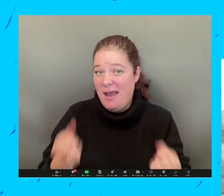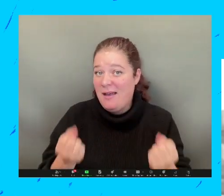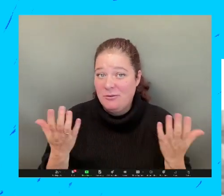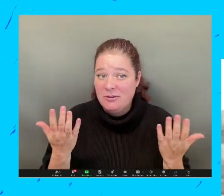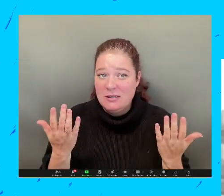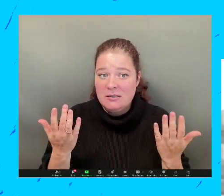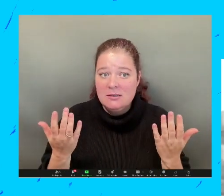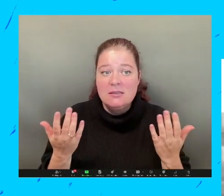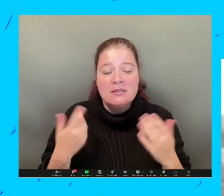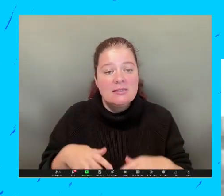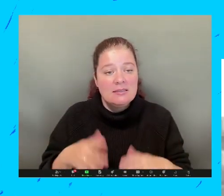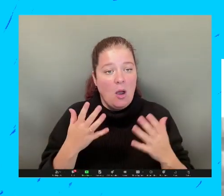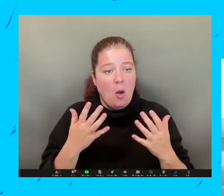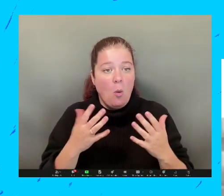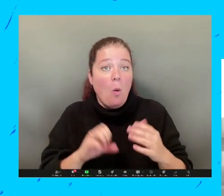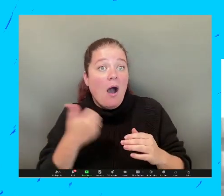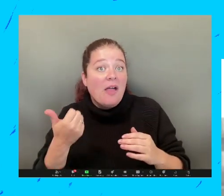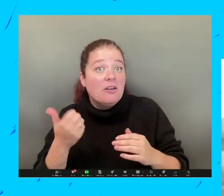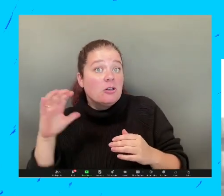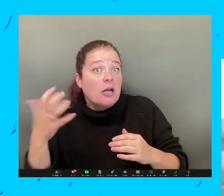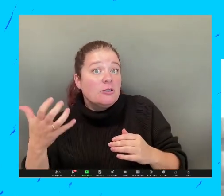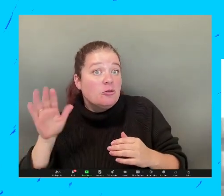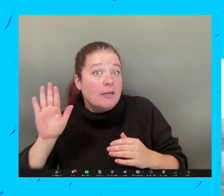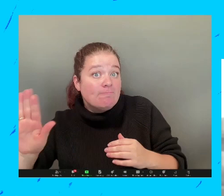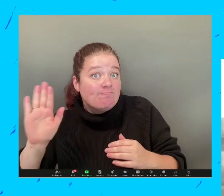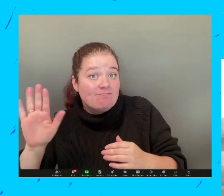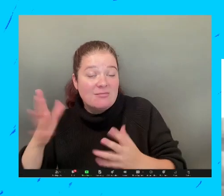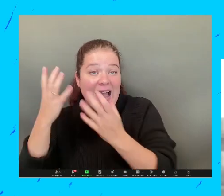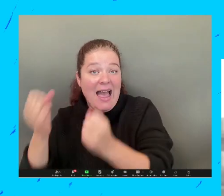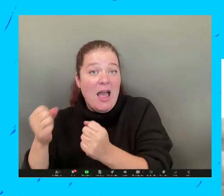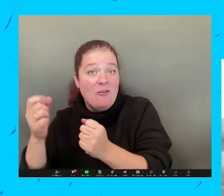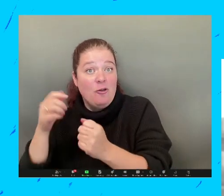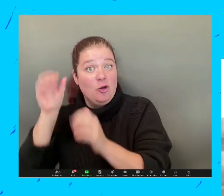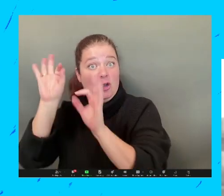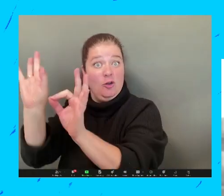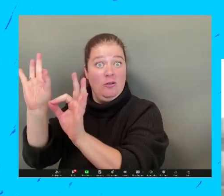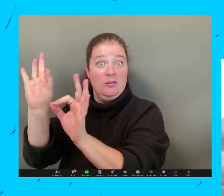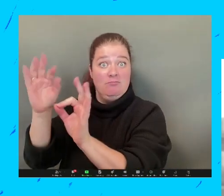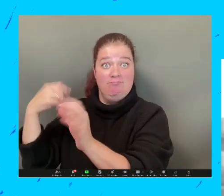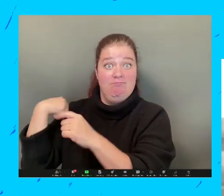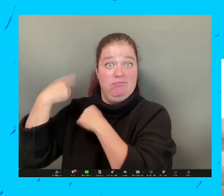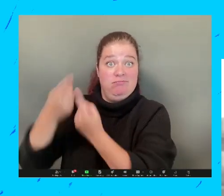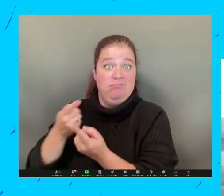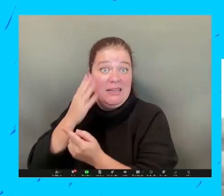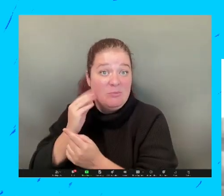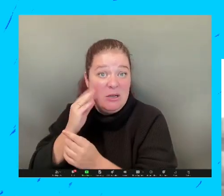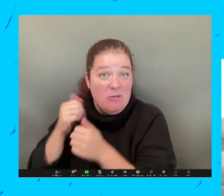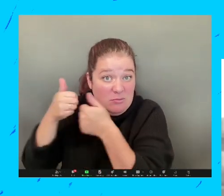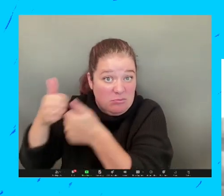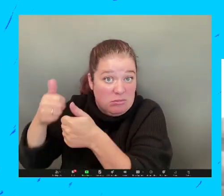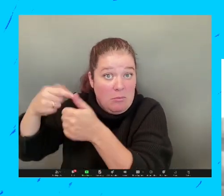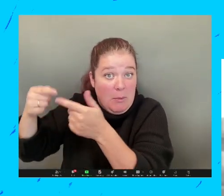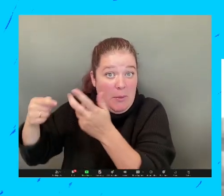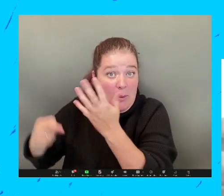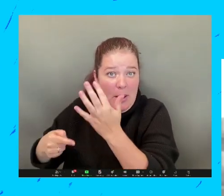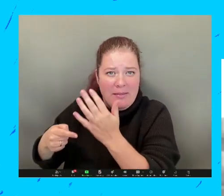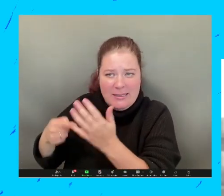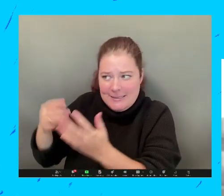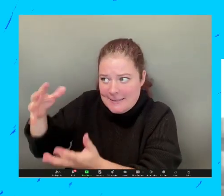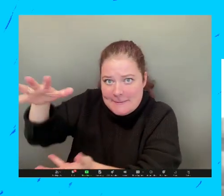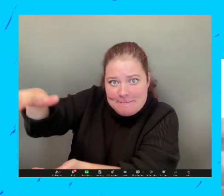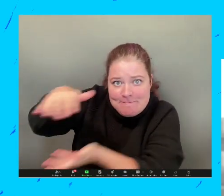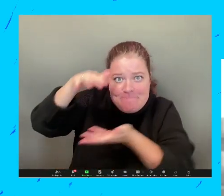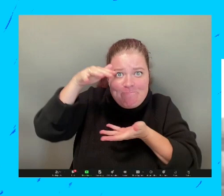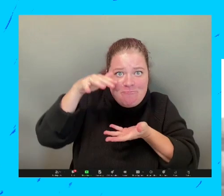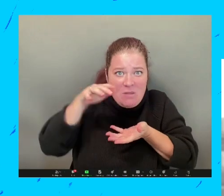using some of the resources from other places and just contextualizing to whatever context you're going to, that can really help,